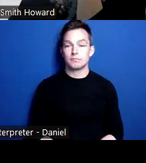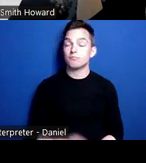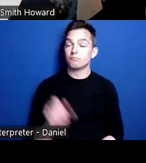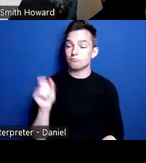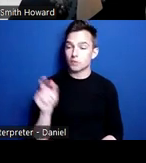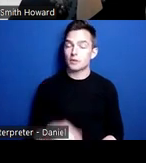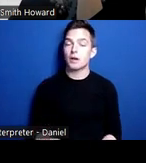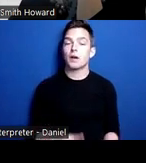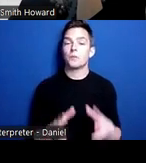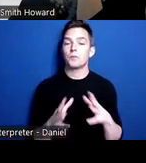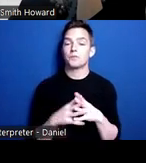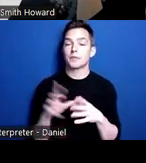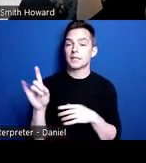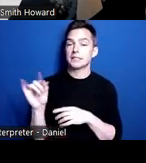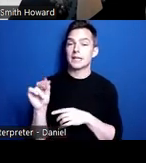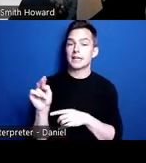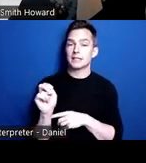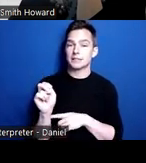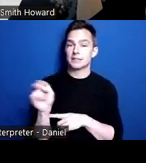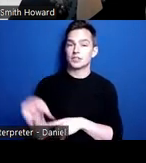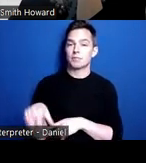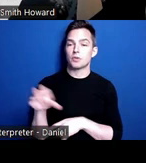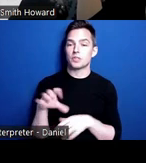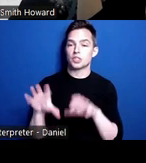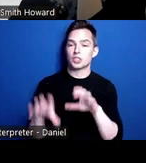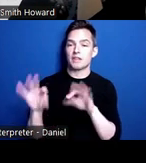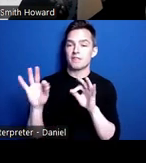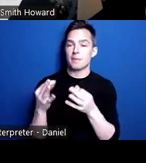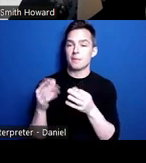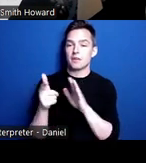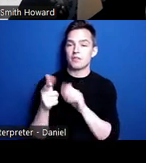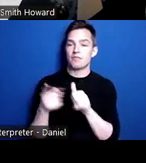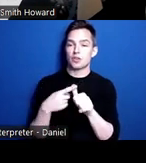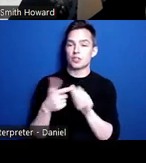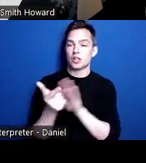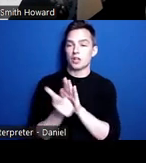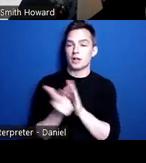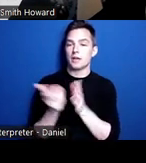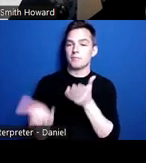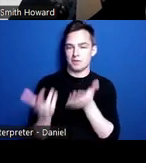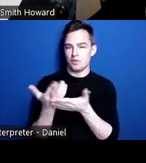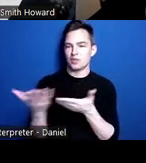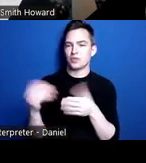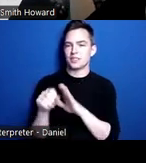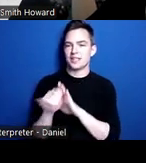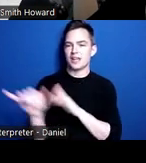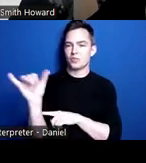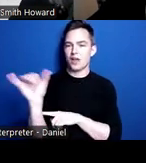Okay. Diane put in the chat, the Families First Act may be a resource in states as well, and then a